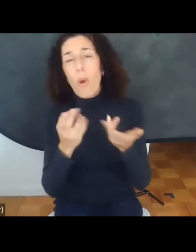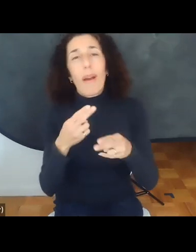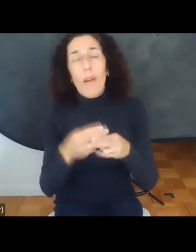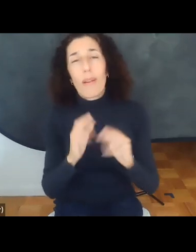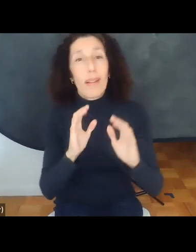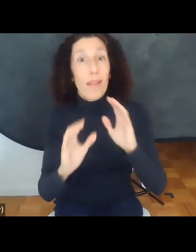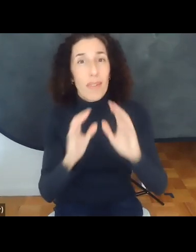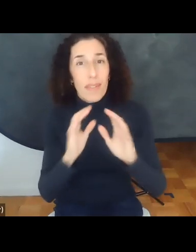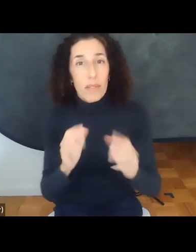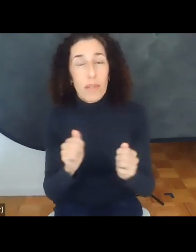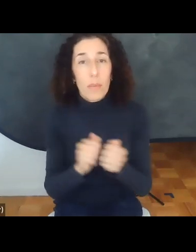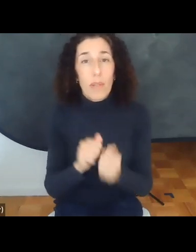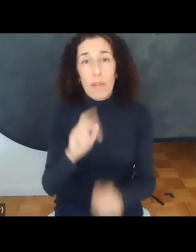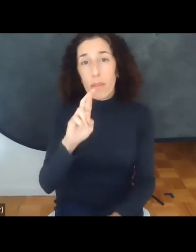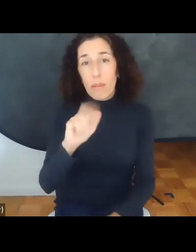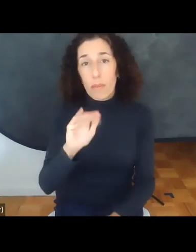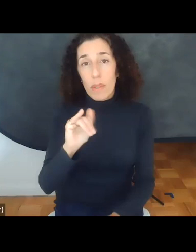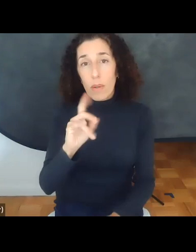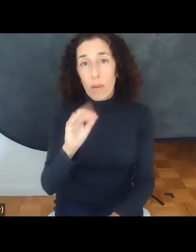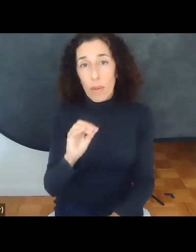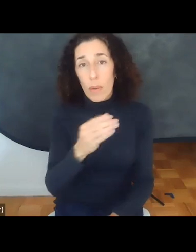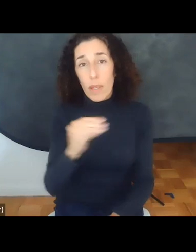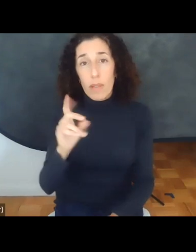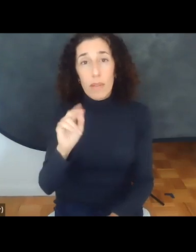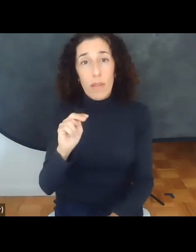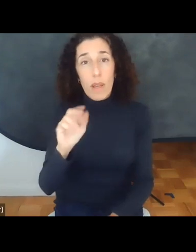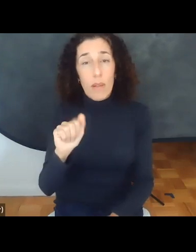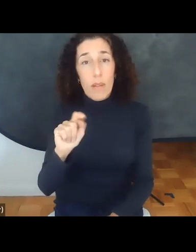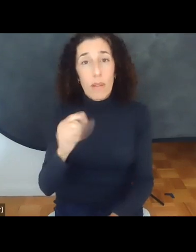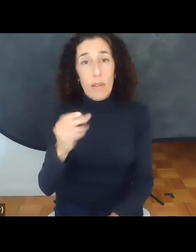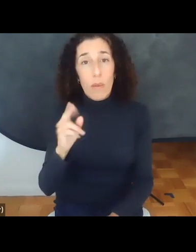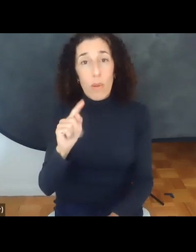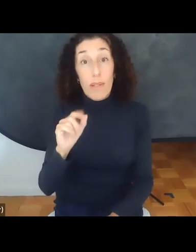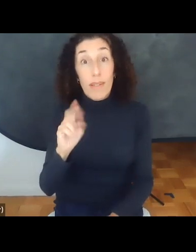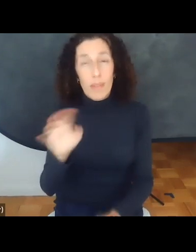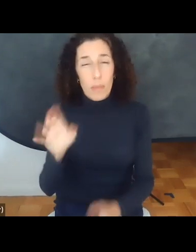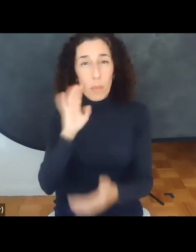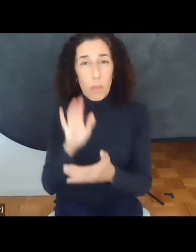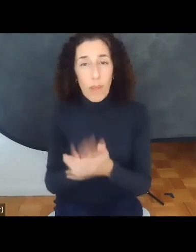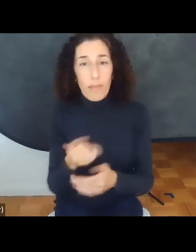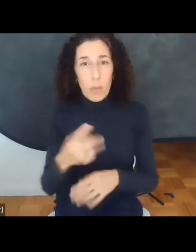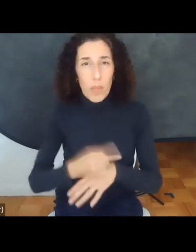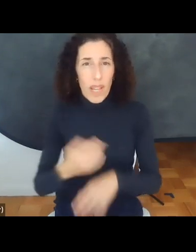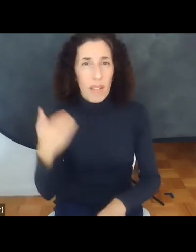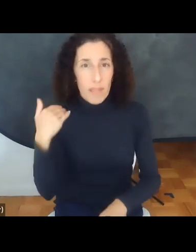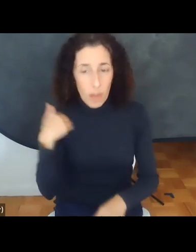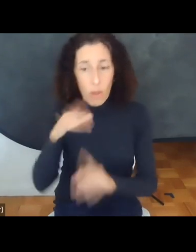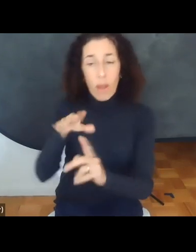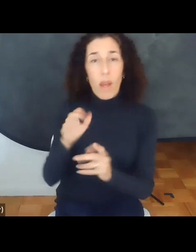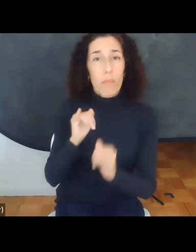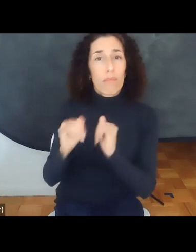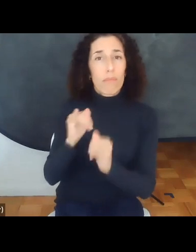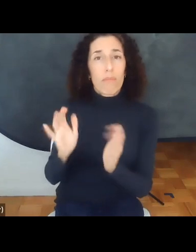I conducted with Ricardo Thornton and Donna Thornton, his wife, a few days ago. And in it, we talked a little bit about their experiences